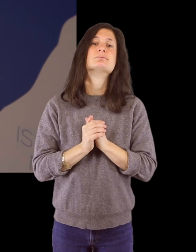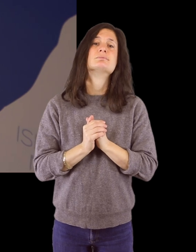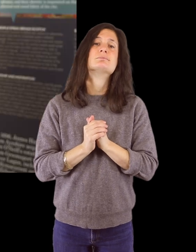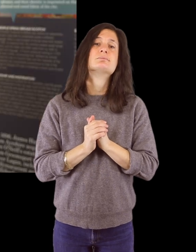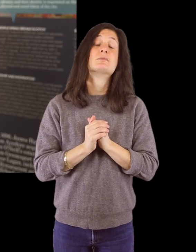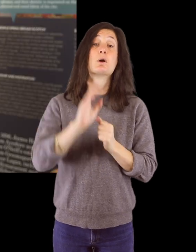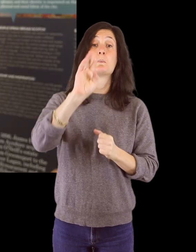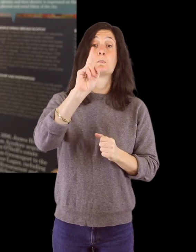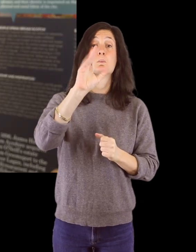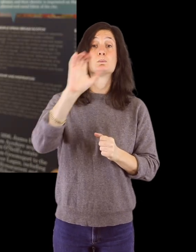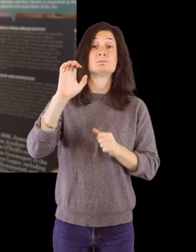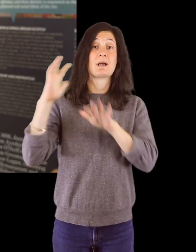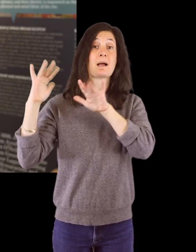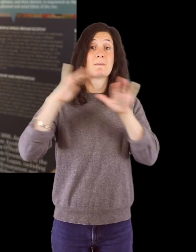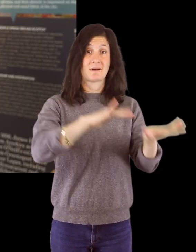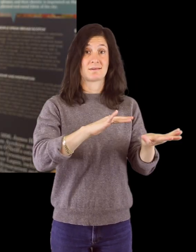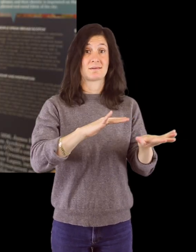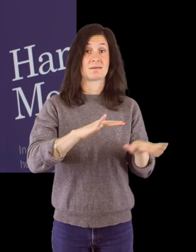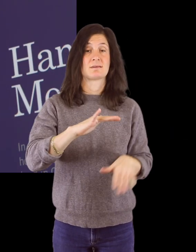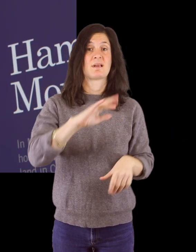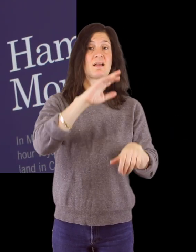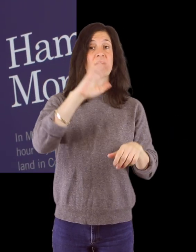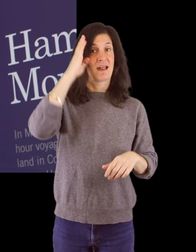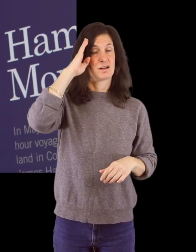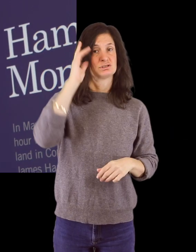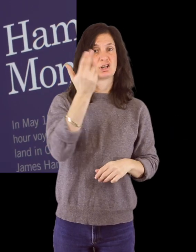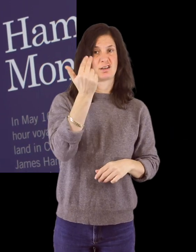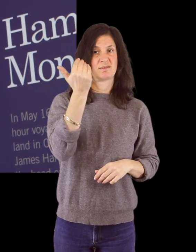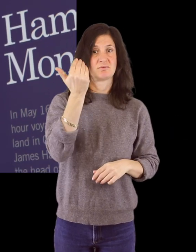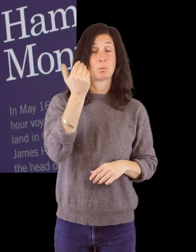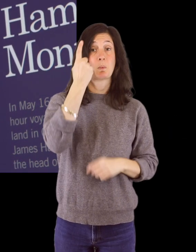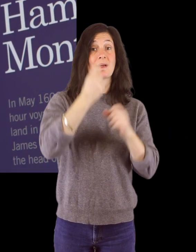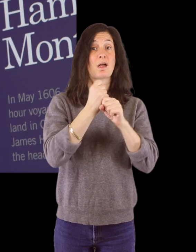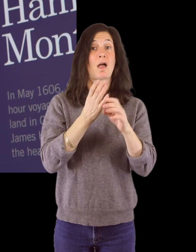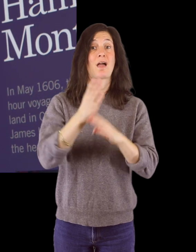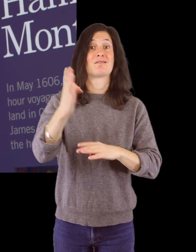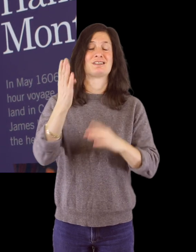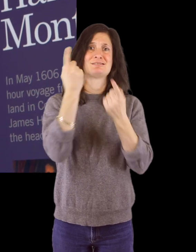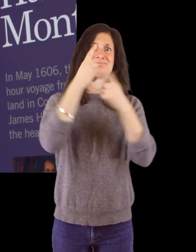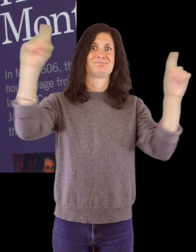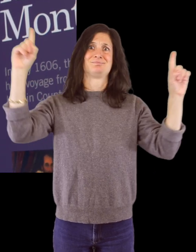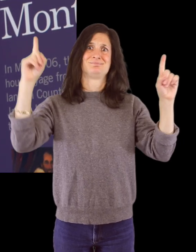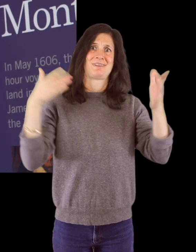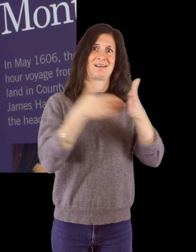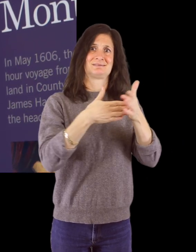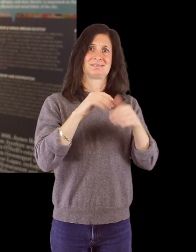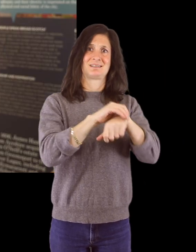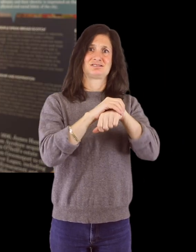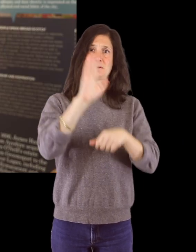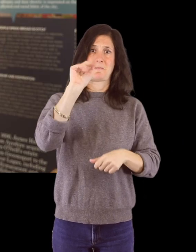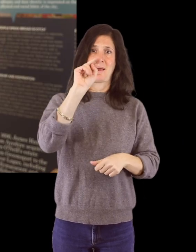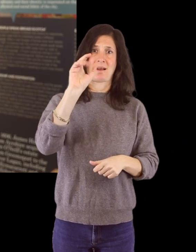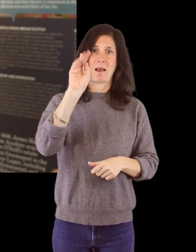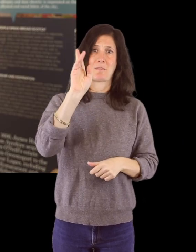story. The Bruce Campaign in Ireland, 1315. A year after his decisive victory against the English at